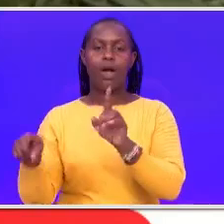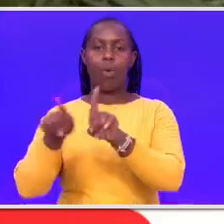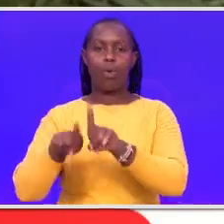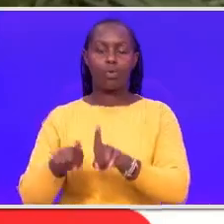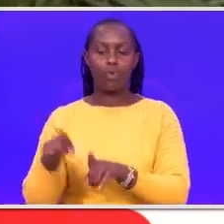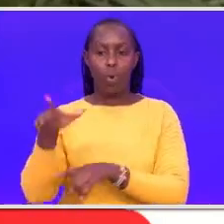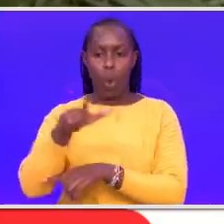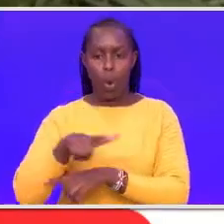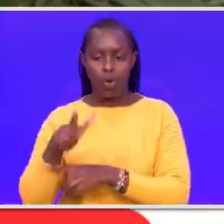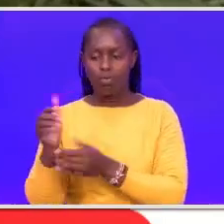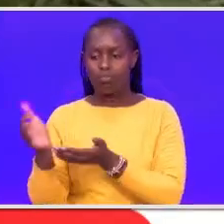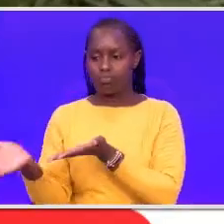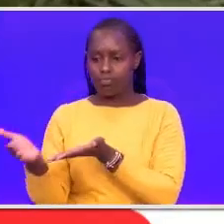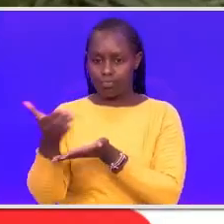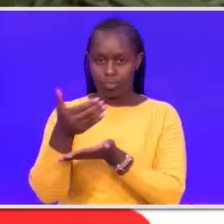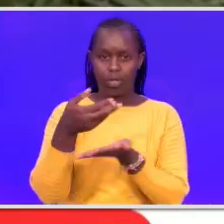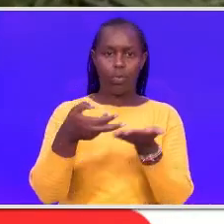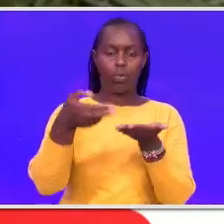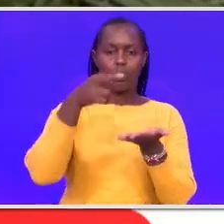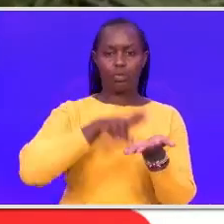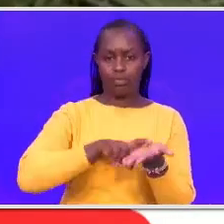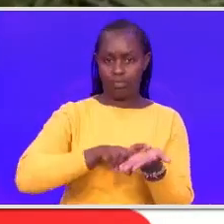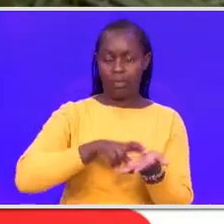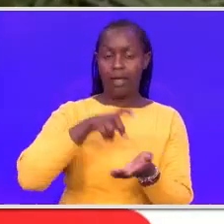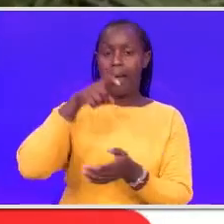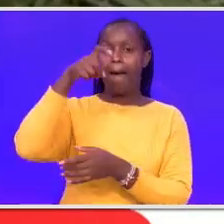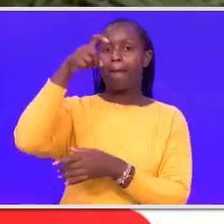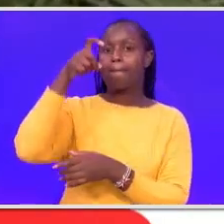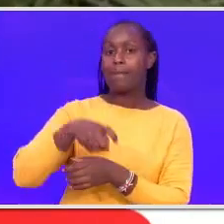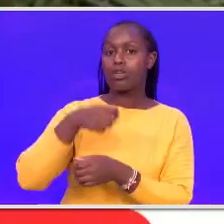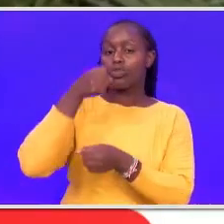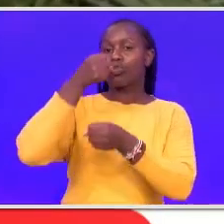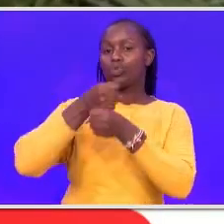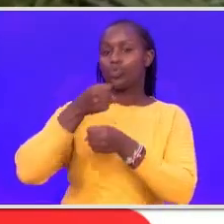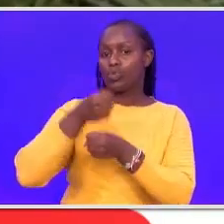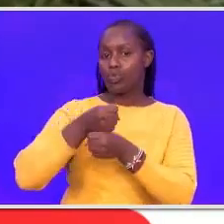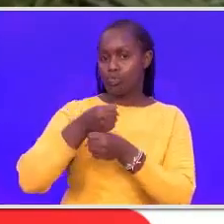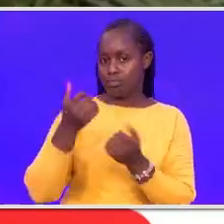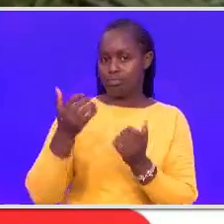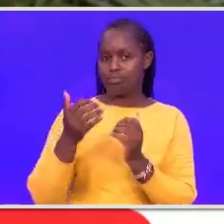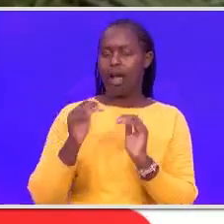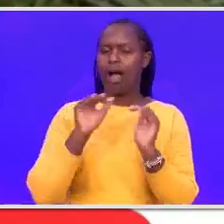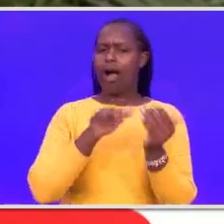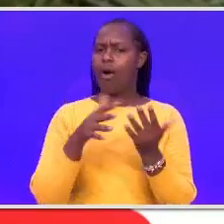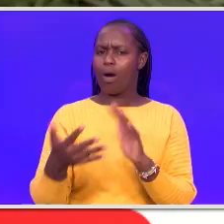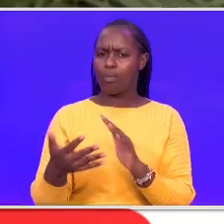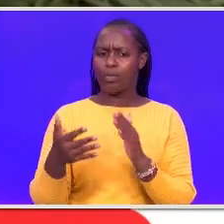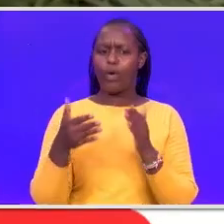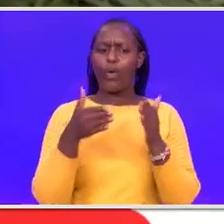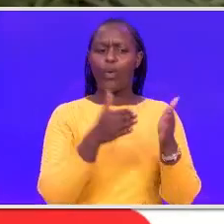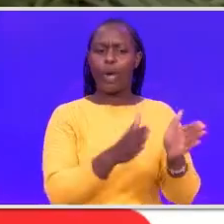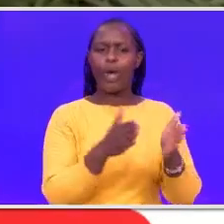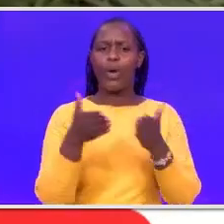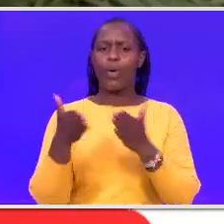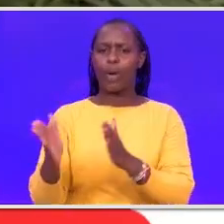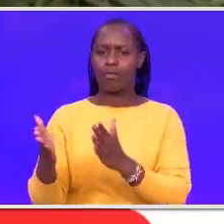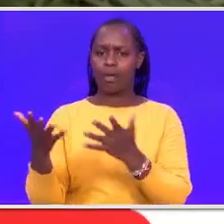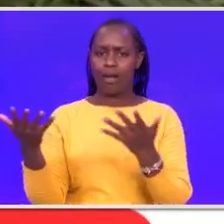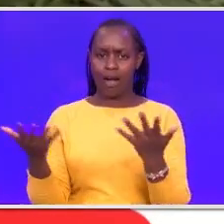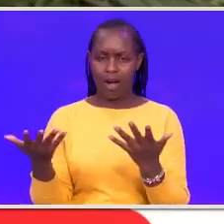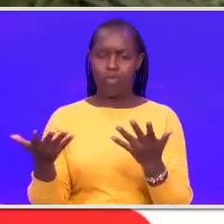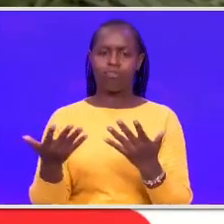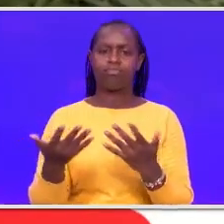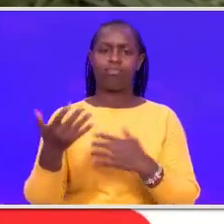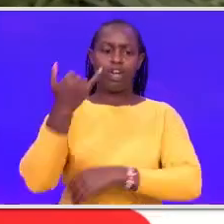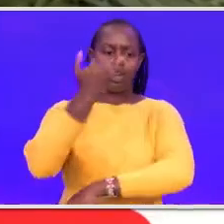mobilized resources, we have to do it in a manner that our institutions of governance